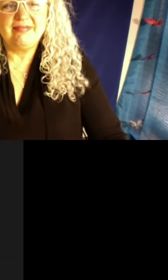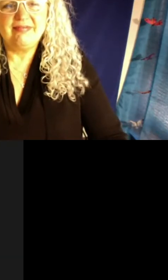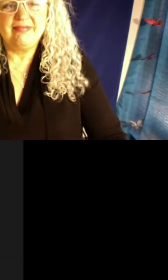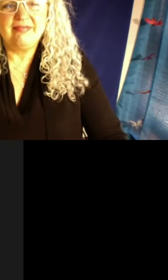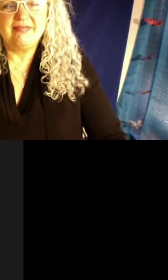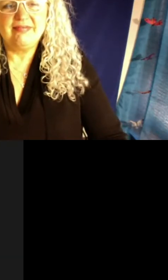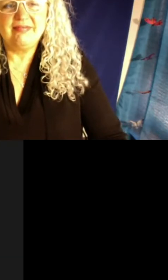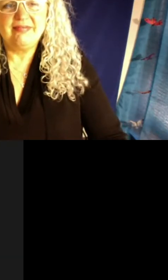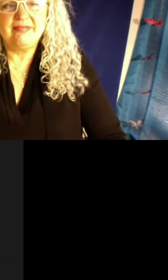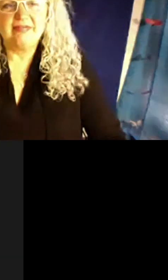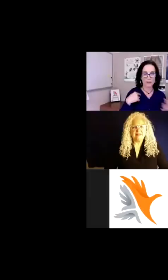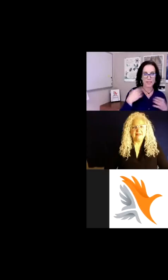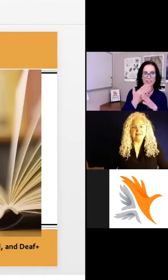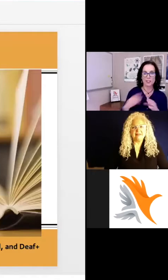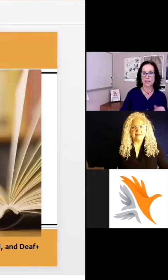I'm